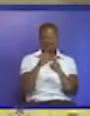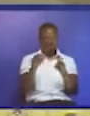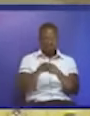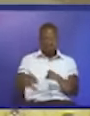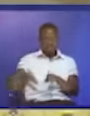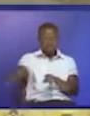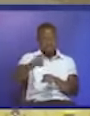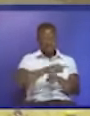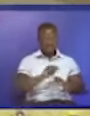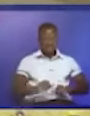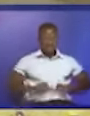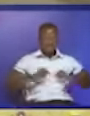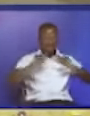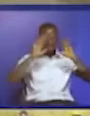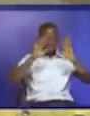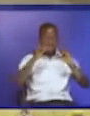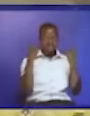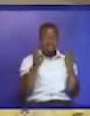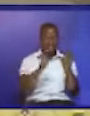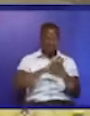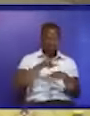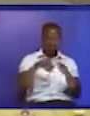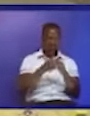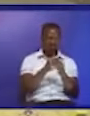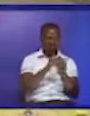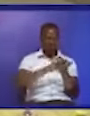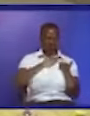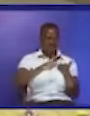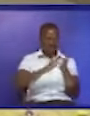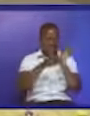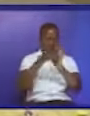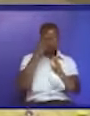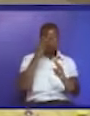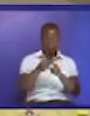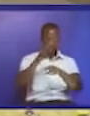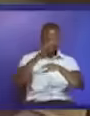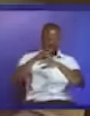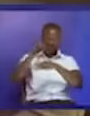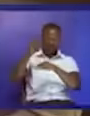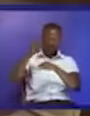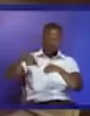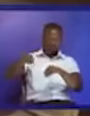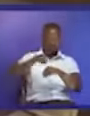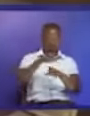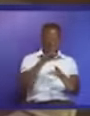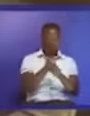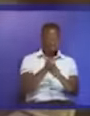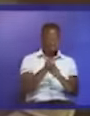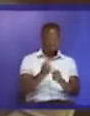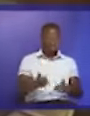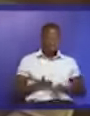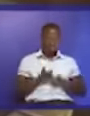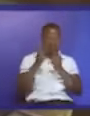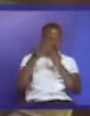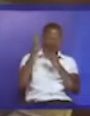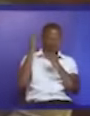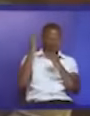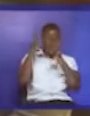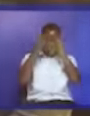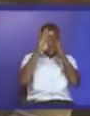sins are forgiven in the name of Jesus. I call you bona fide recipients of the life of God, for the Bible